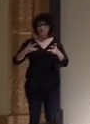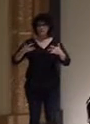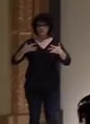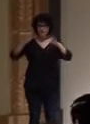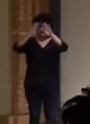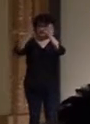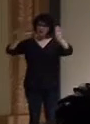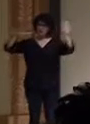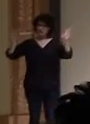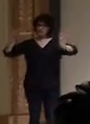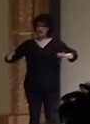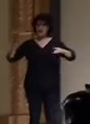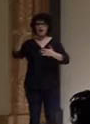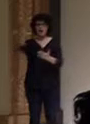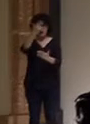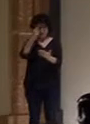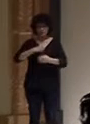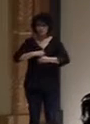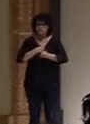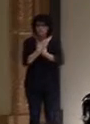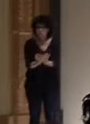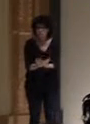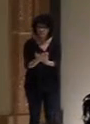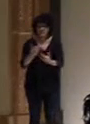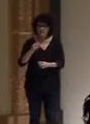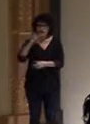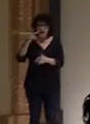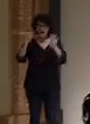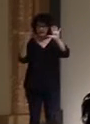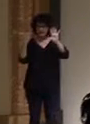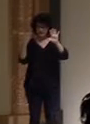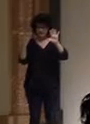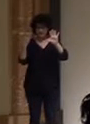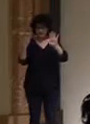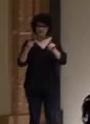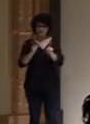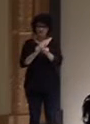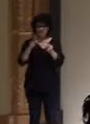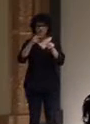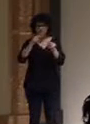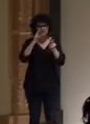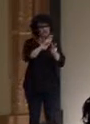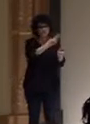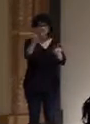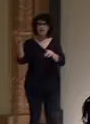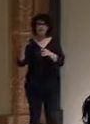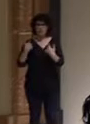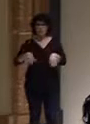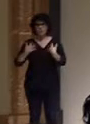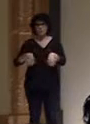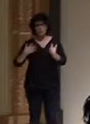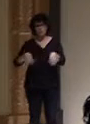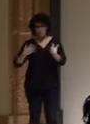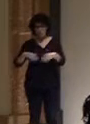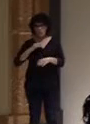be an opportunity for strengthening the positioning of Porto and its commitment to the performing arts,